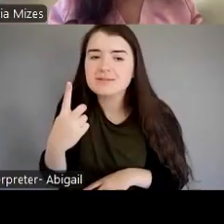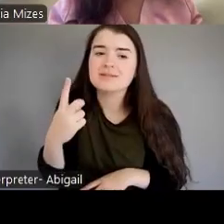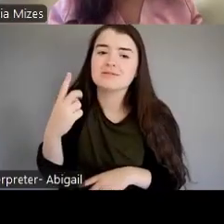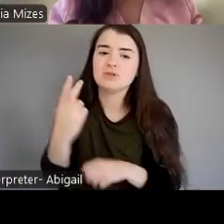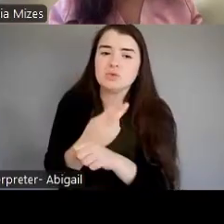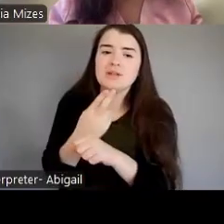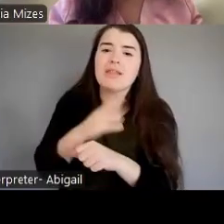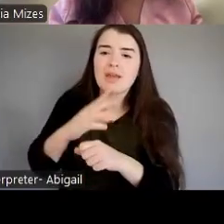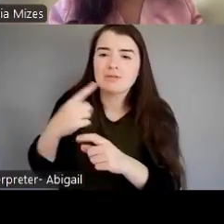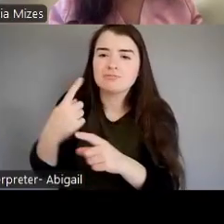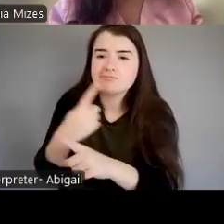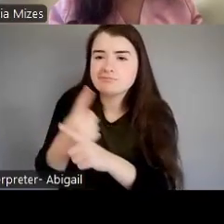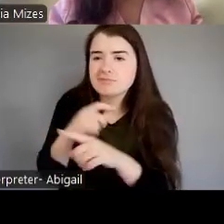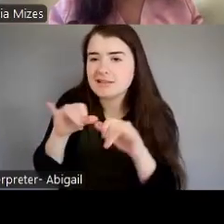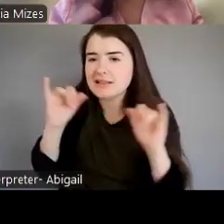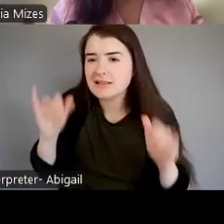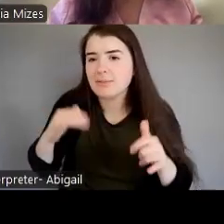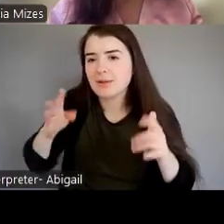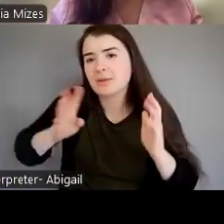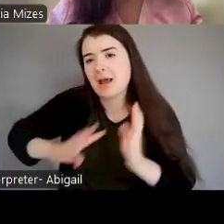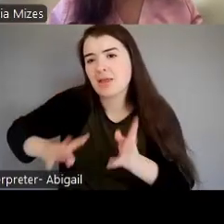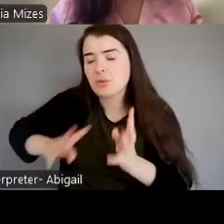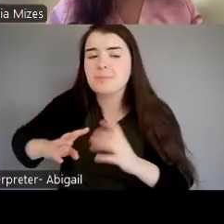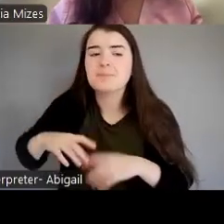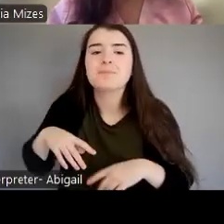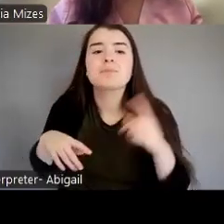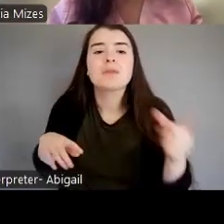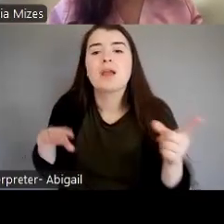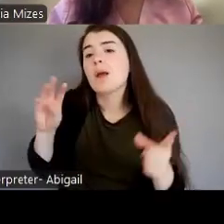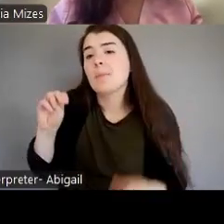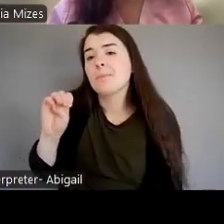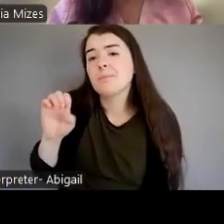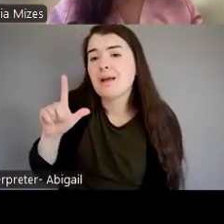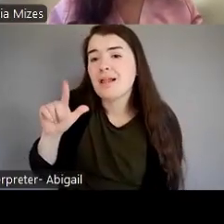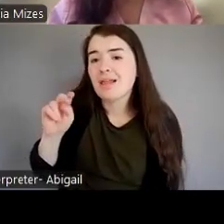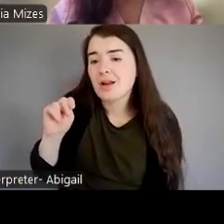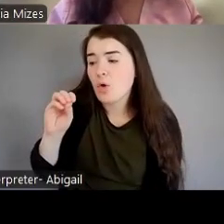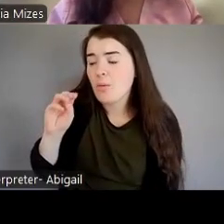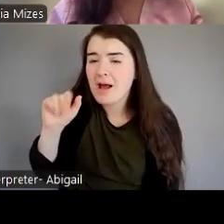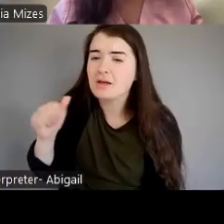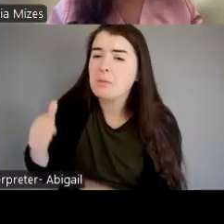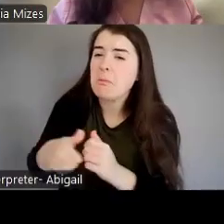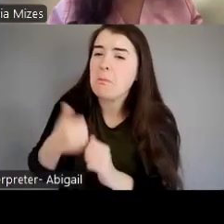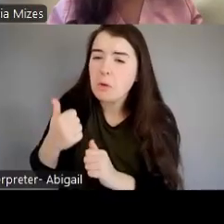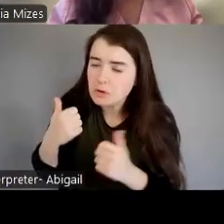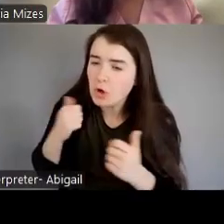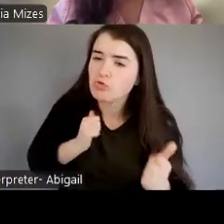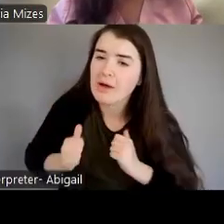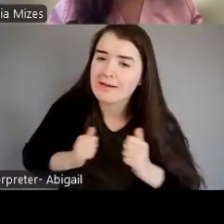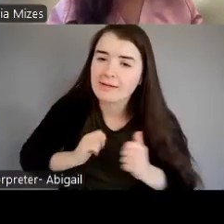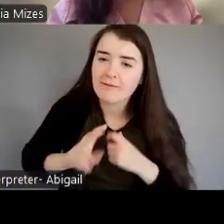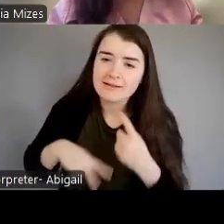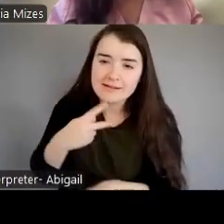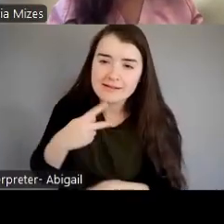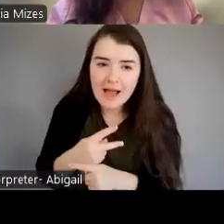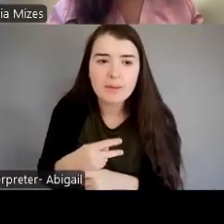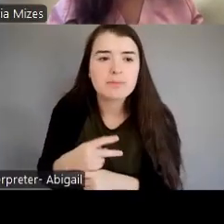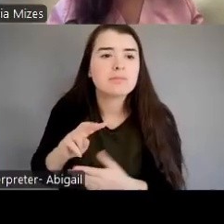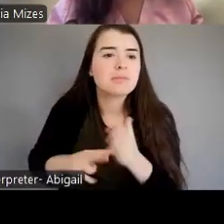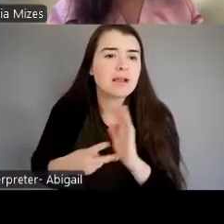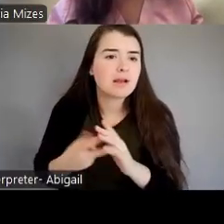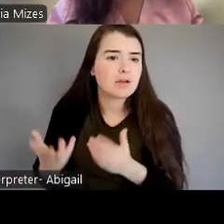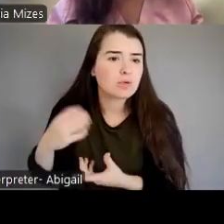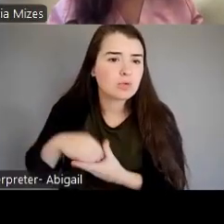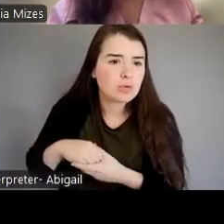with melanoma, melanoma is of these three typically the most aggressive type of skin cancer we think about that involves melanocytes.